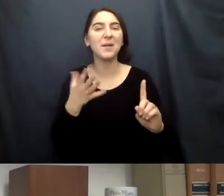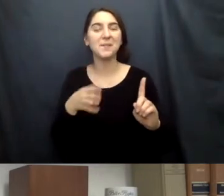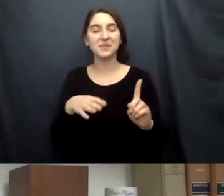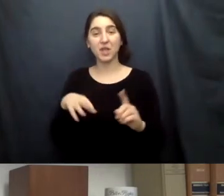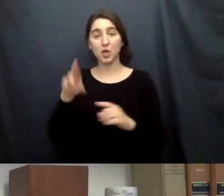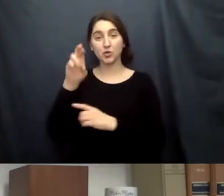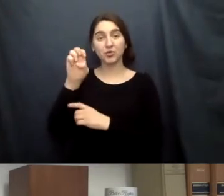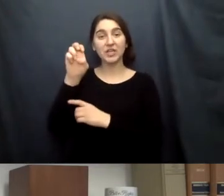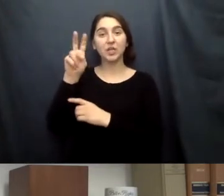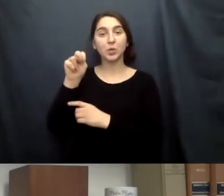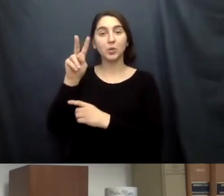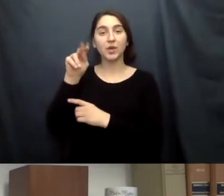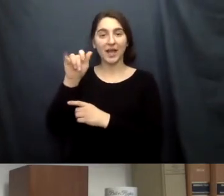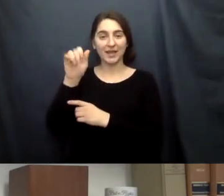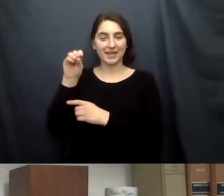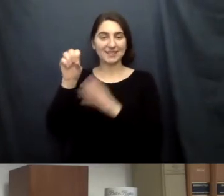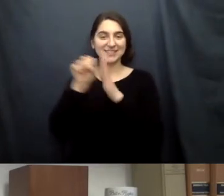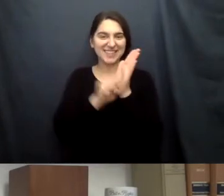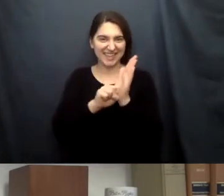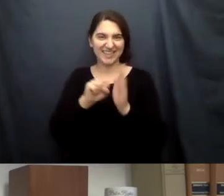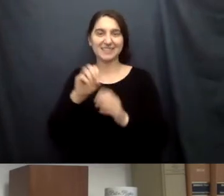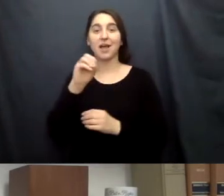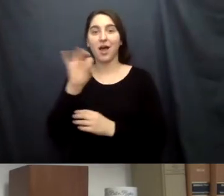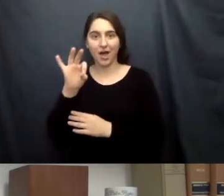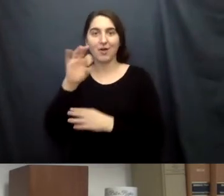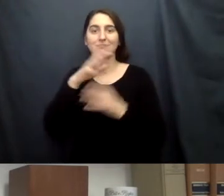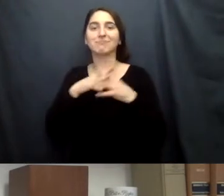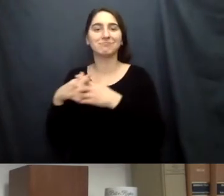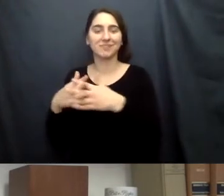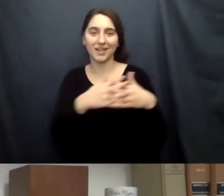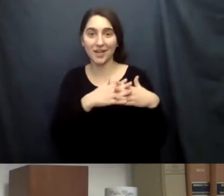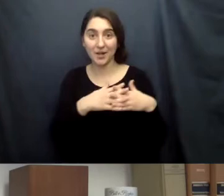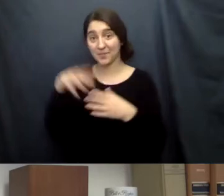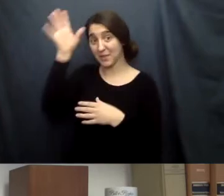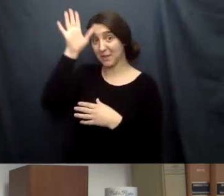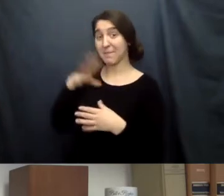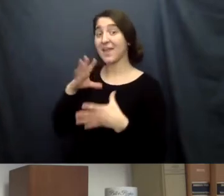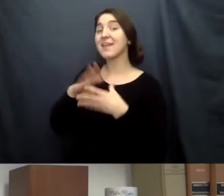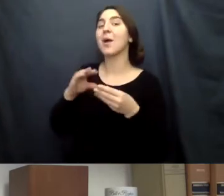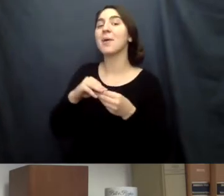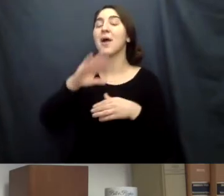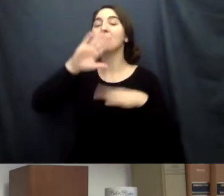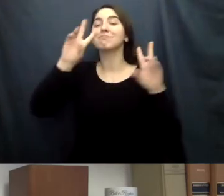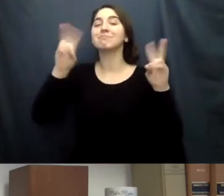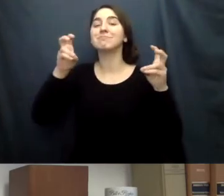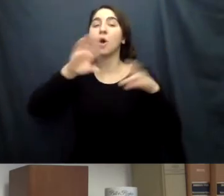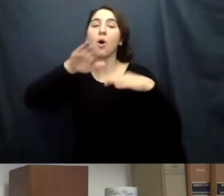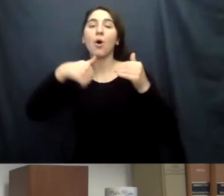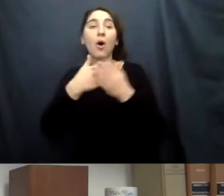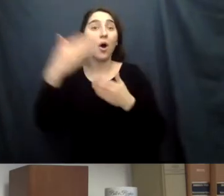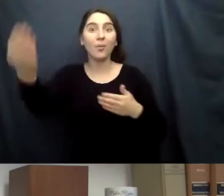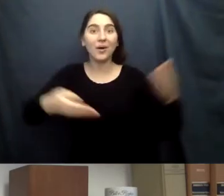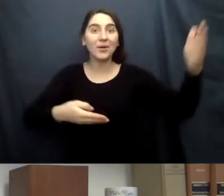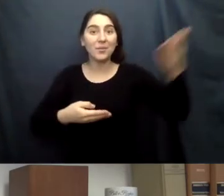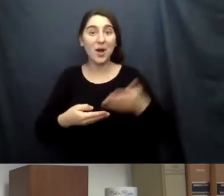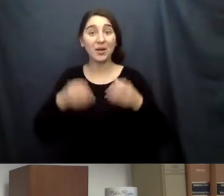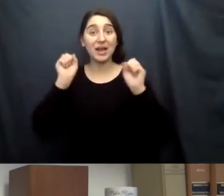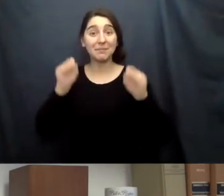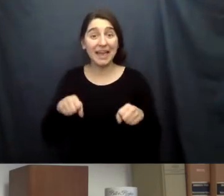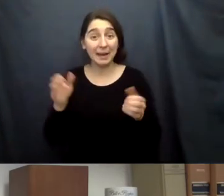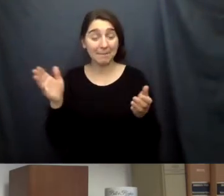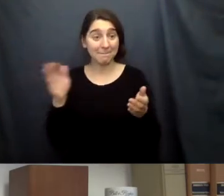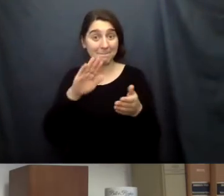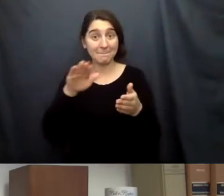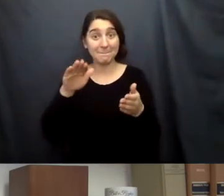during Super Bowl 55, dedicated to the reunited states of America. In the ad, Bruce